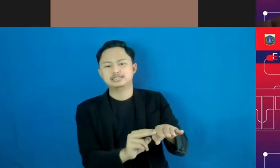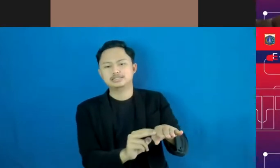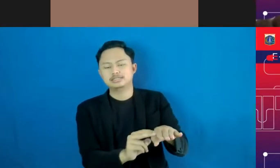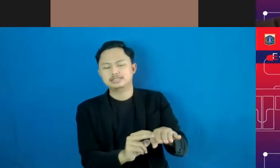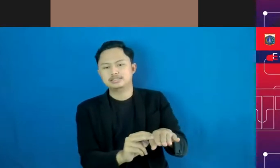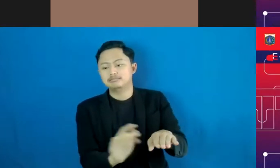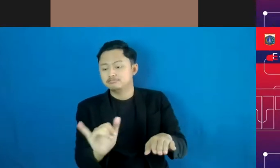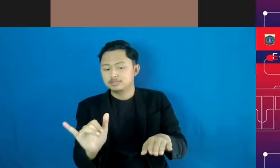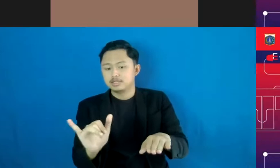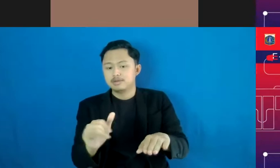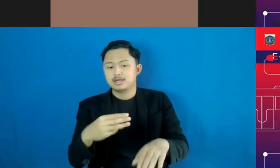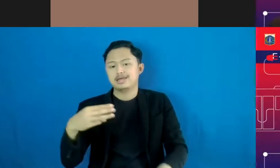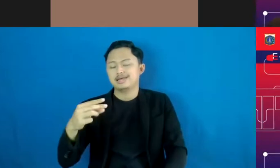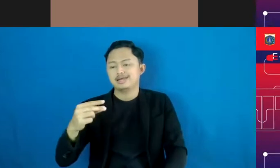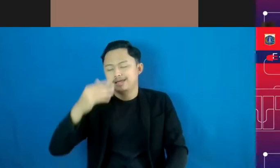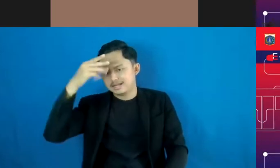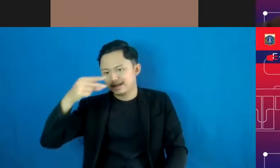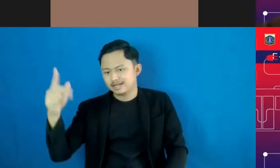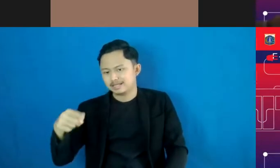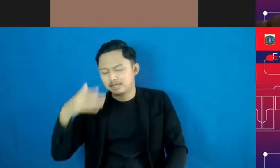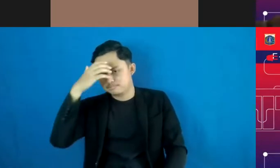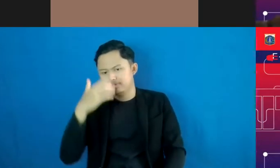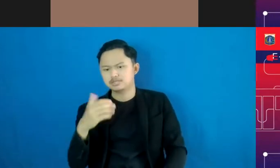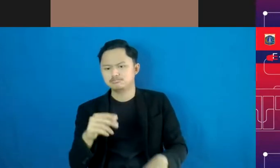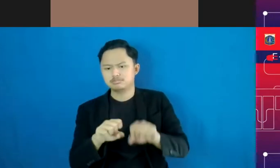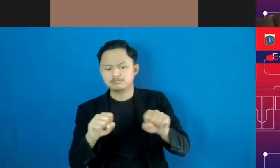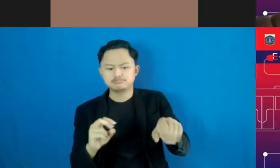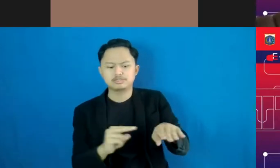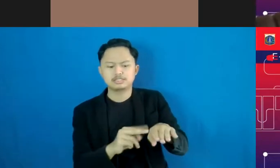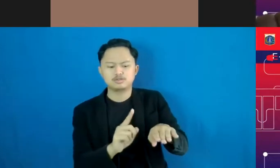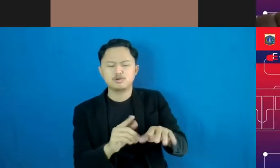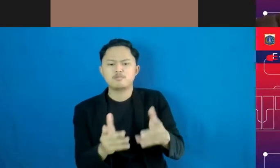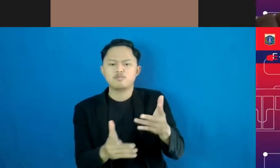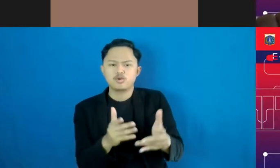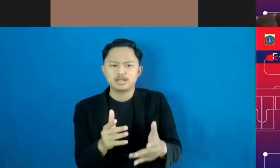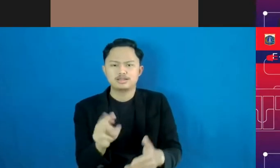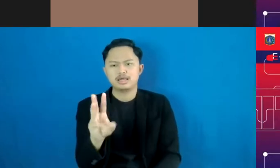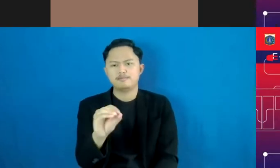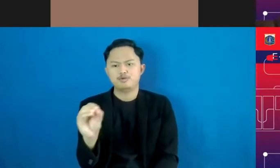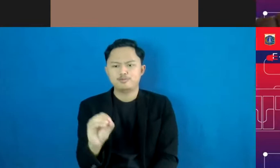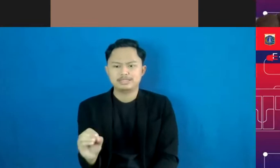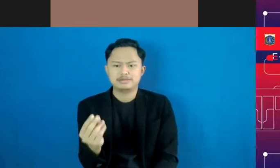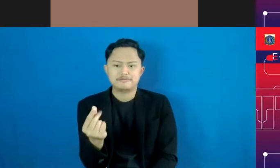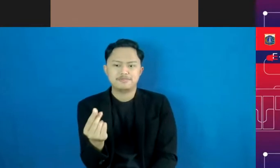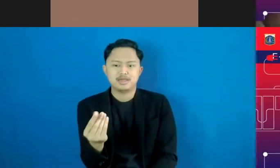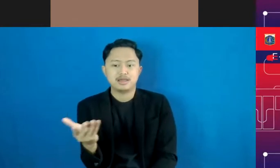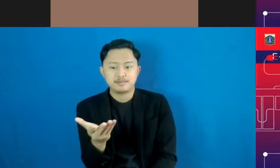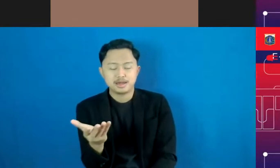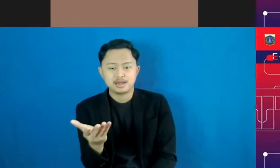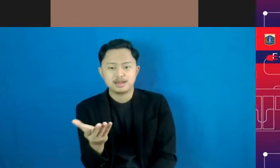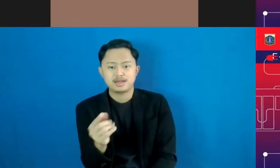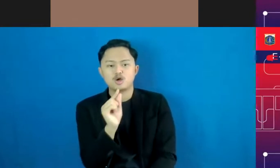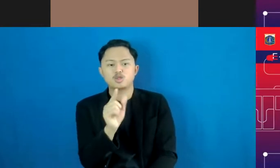electric bus, GCC model, leasing model, at least 30% of the cost will be manpower cost